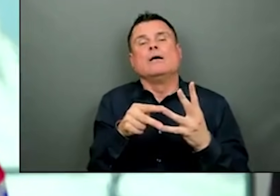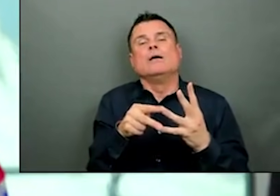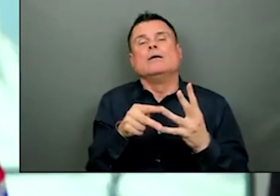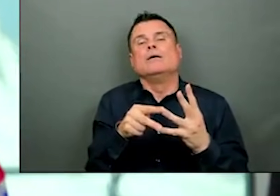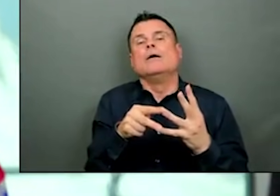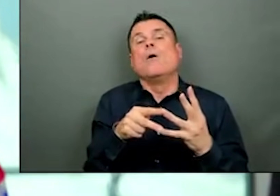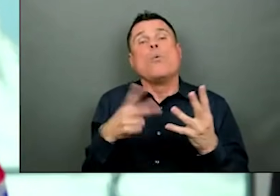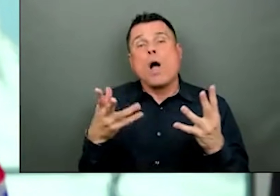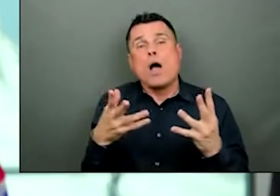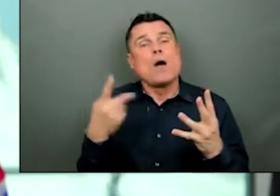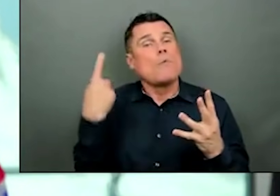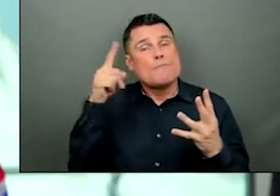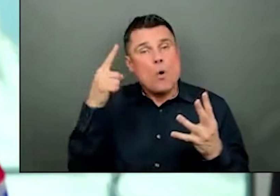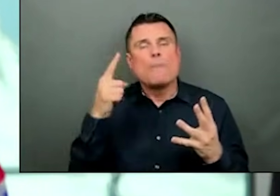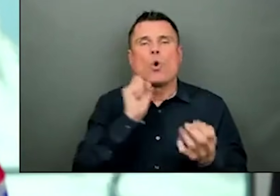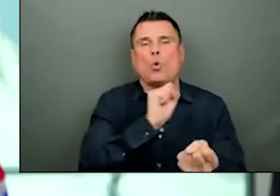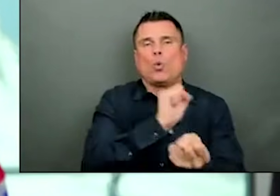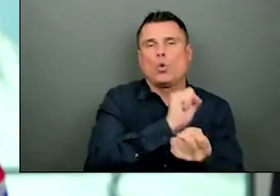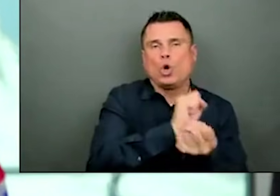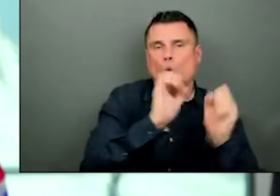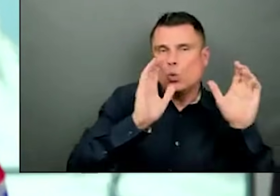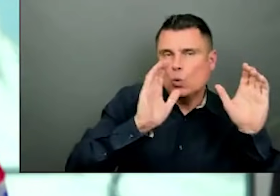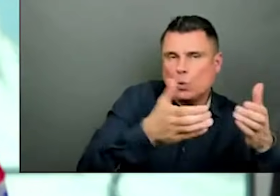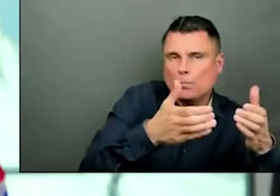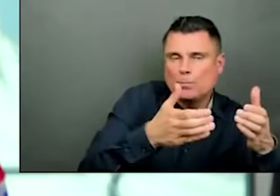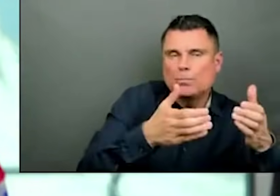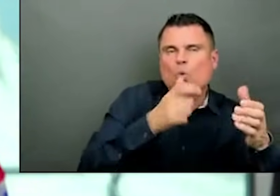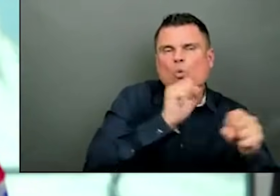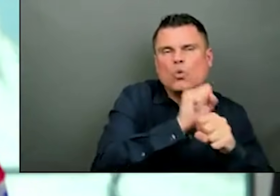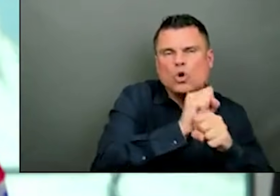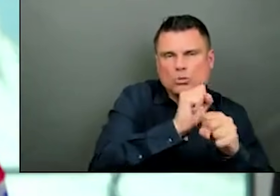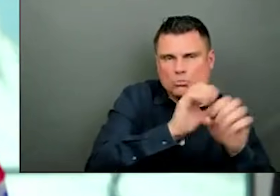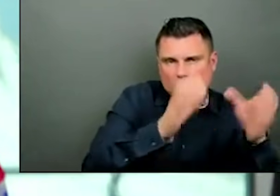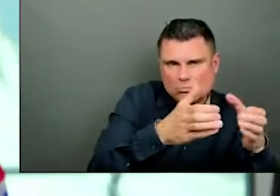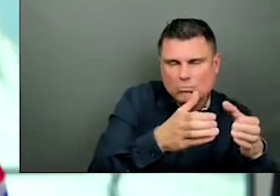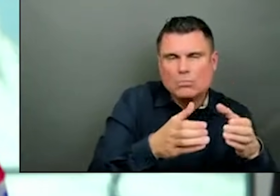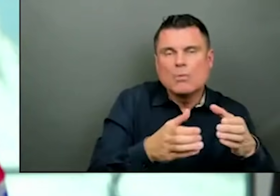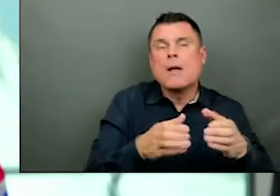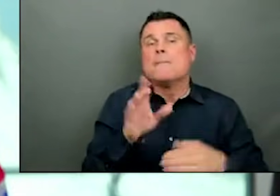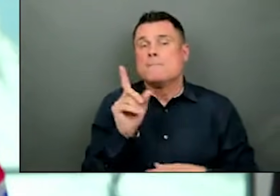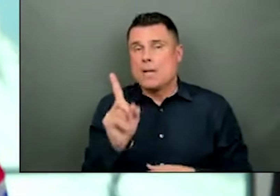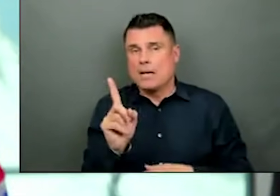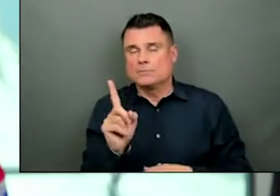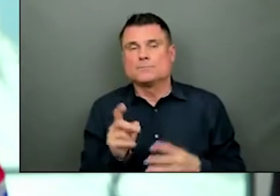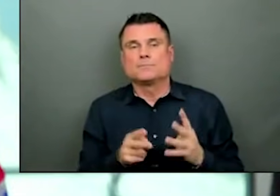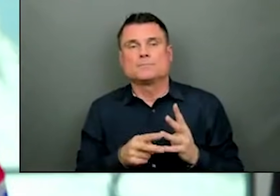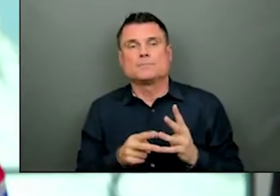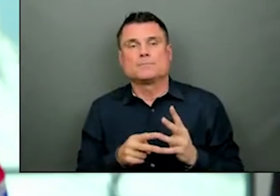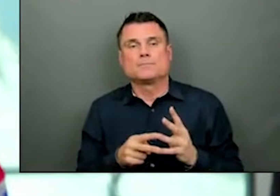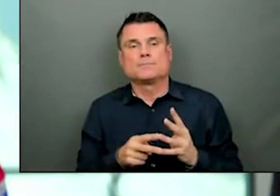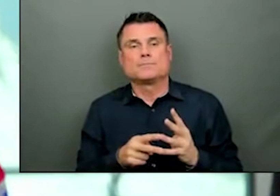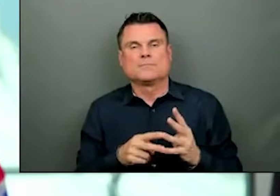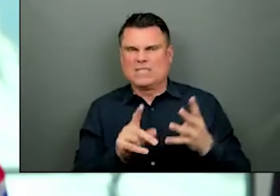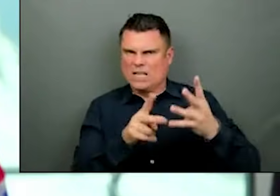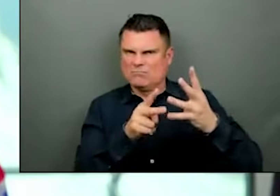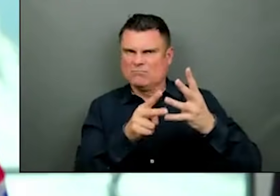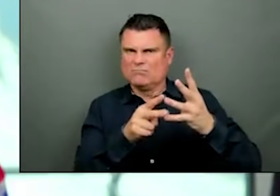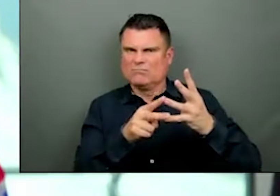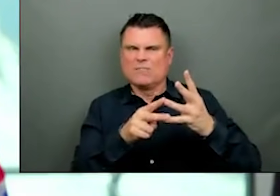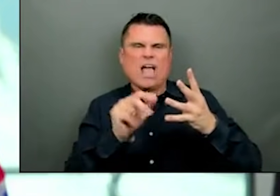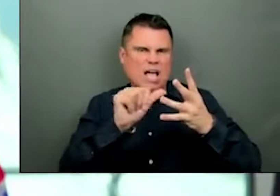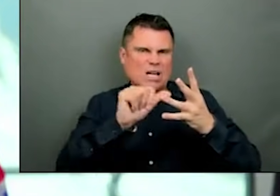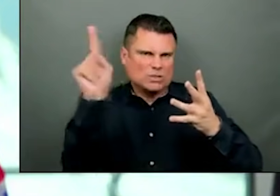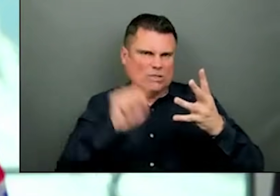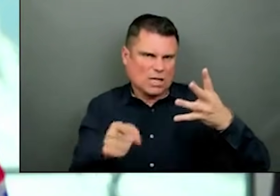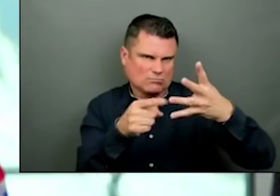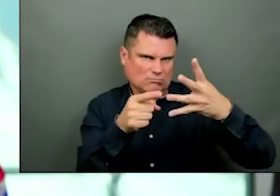of the stop on using of AstraZeneca with the younger age group for now. So we are